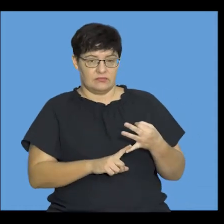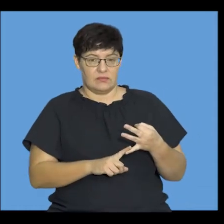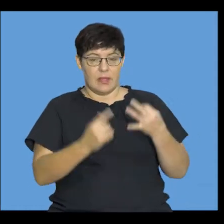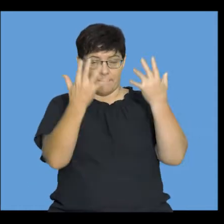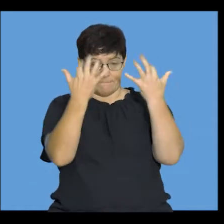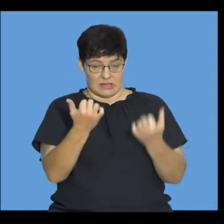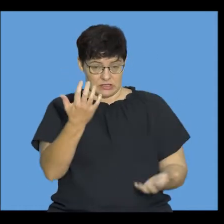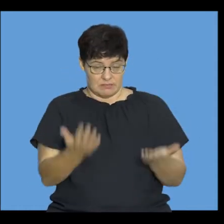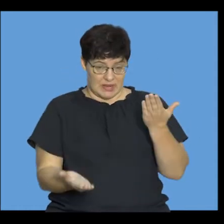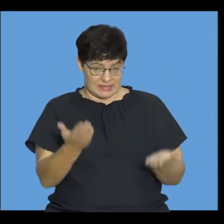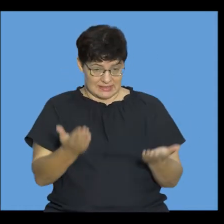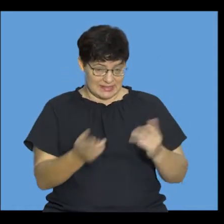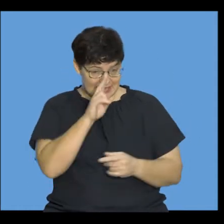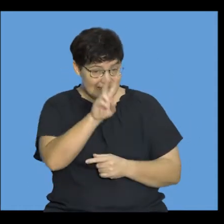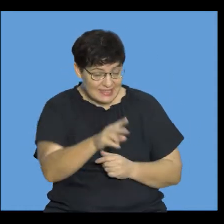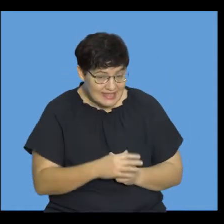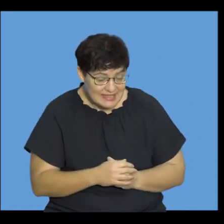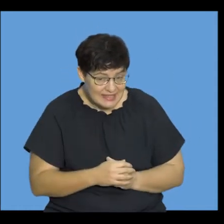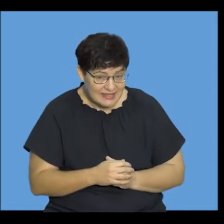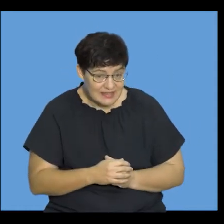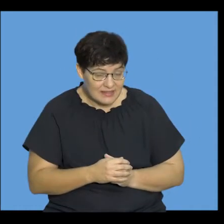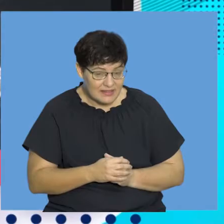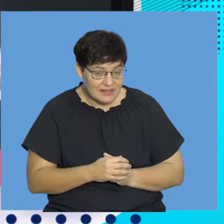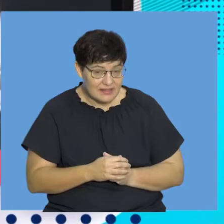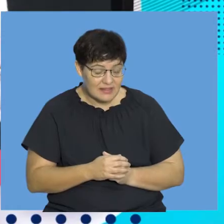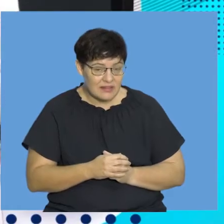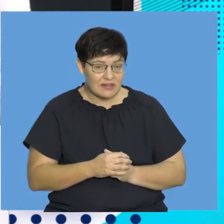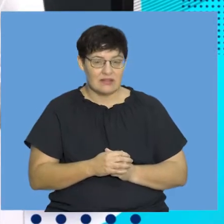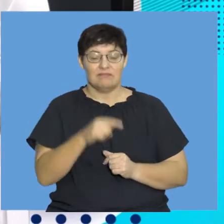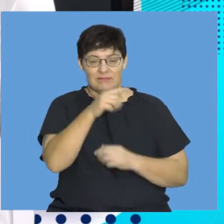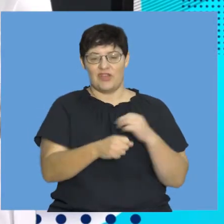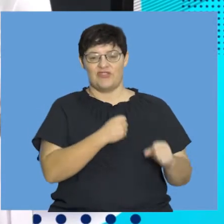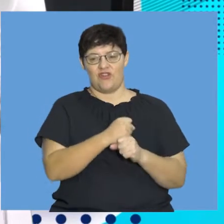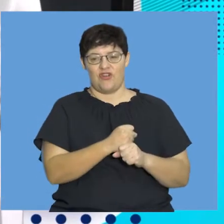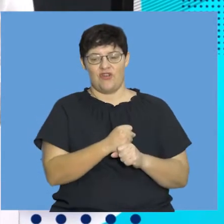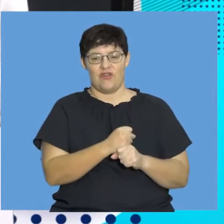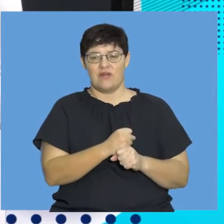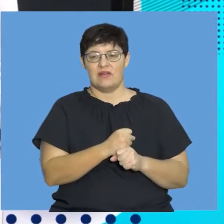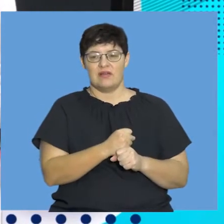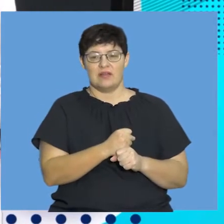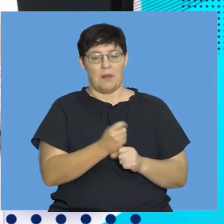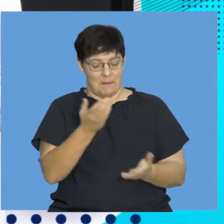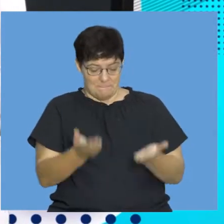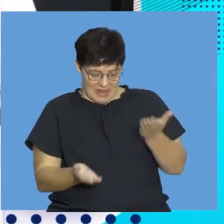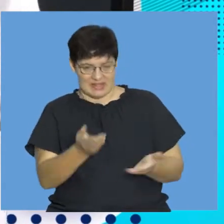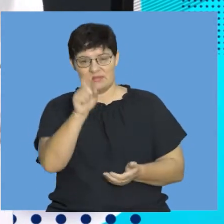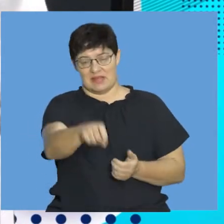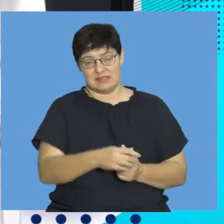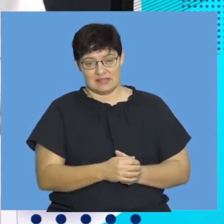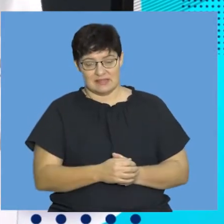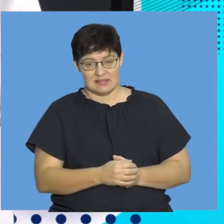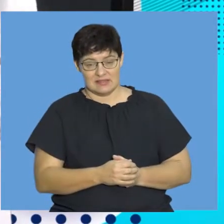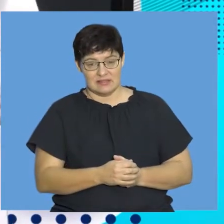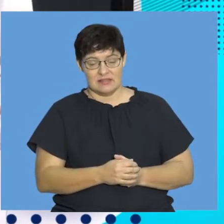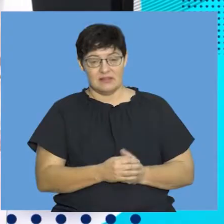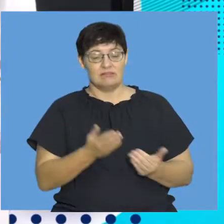balance. Can you see? Obviously, you can see from this here that the budget needs to balance. Remember I said that? Balancing,